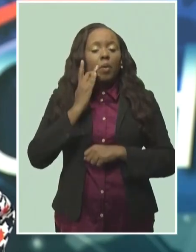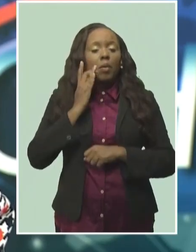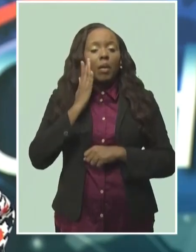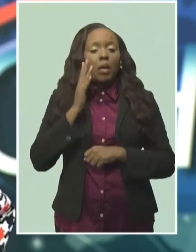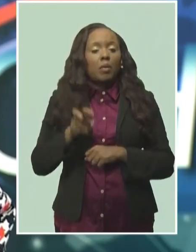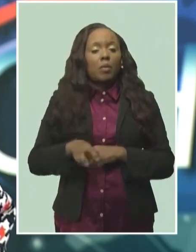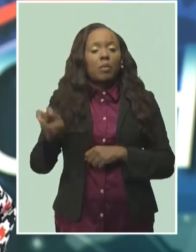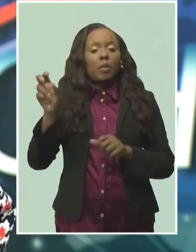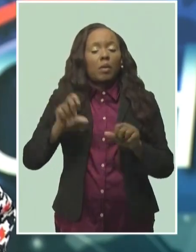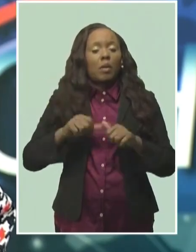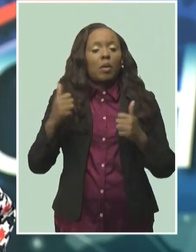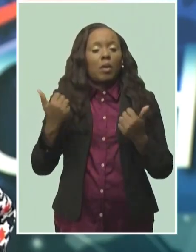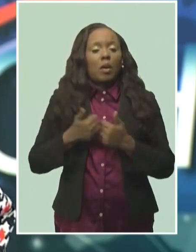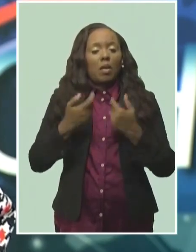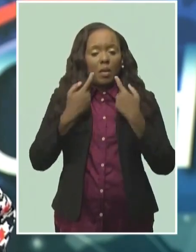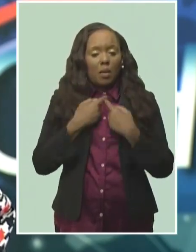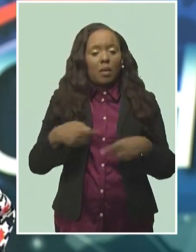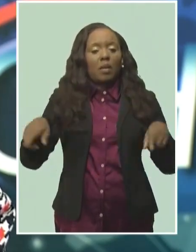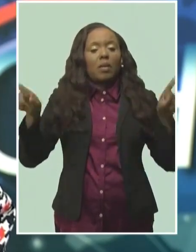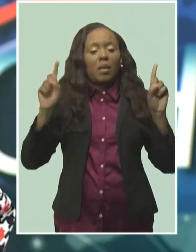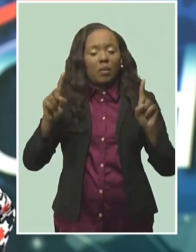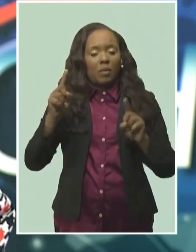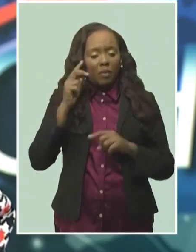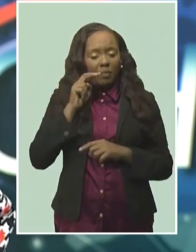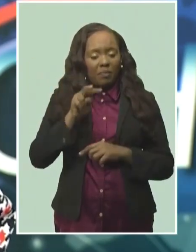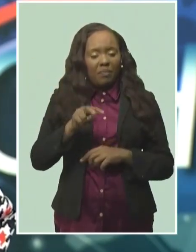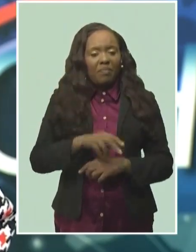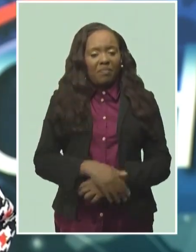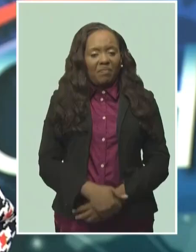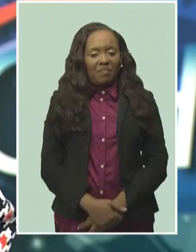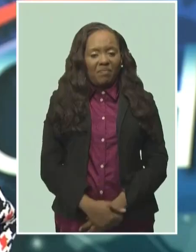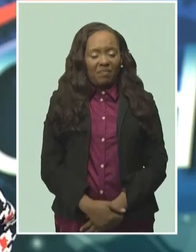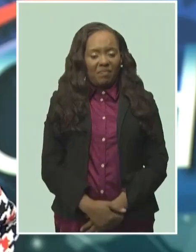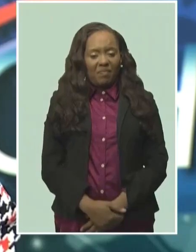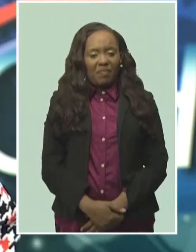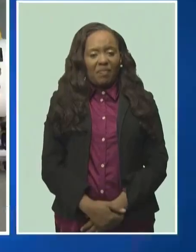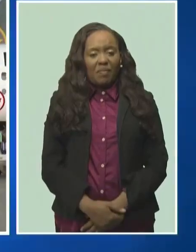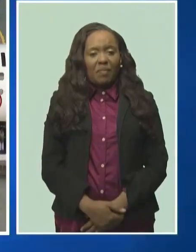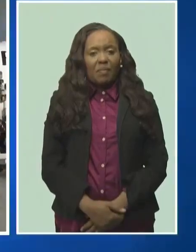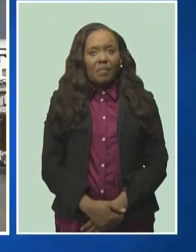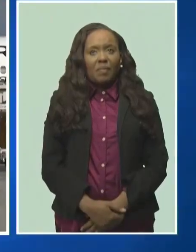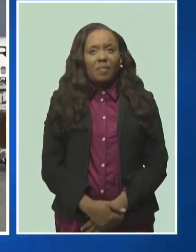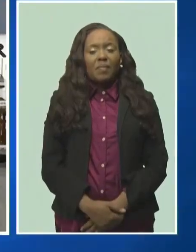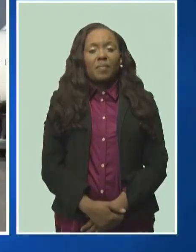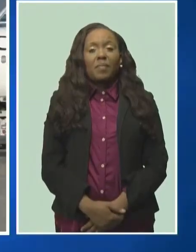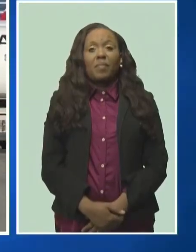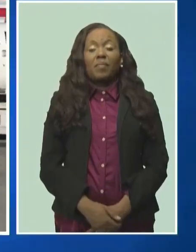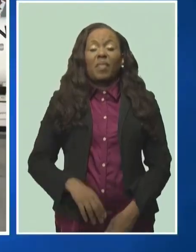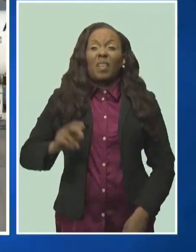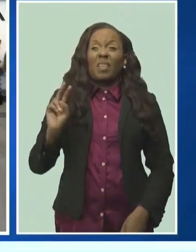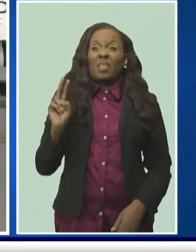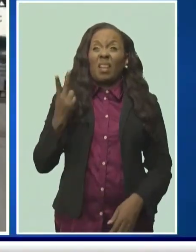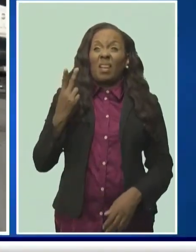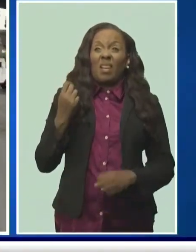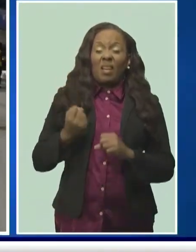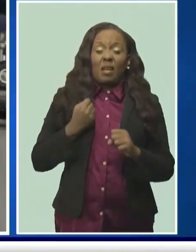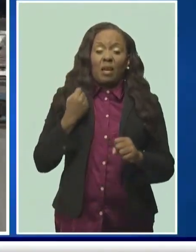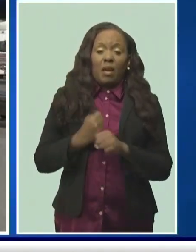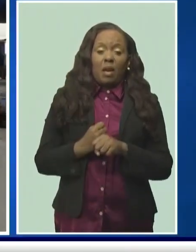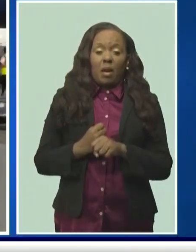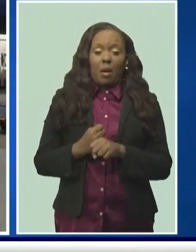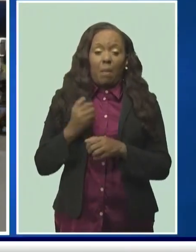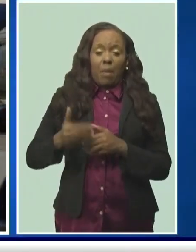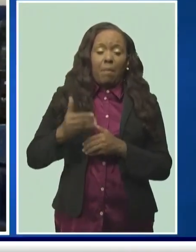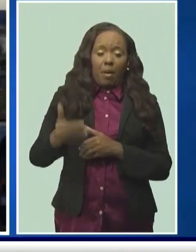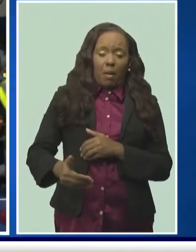media briefing. Sharika Griffith was there and filed this report. For the second straight year, bookings for